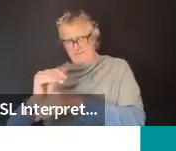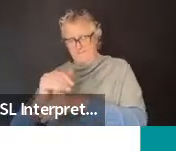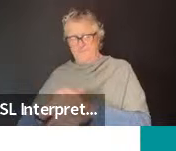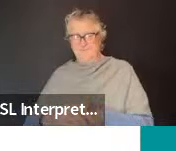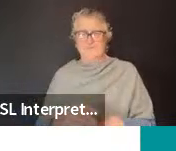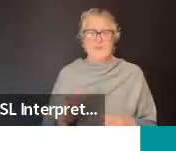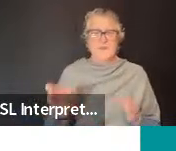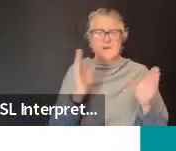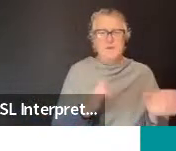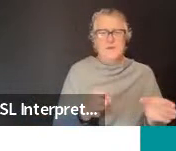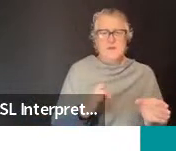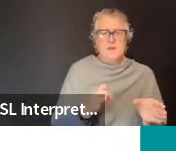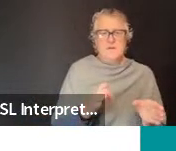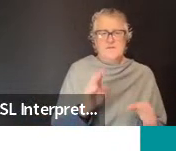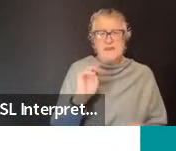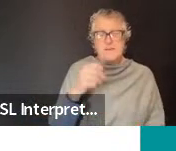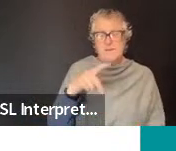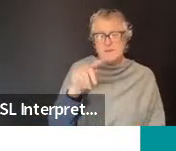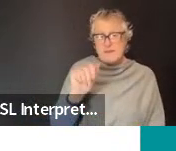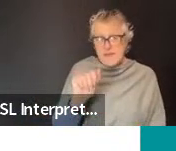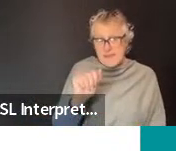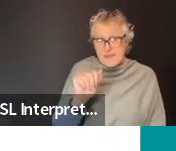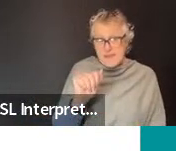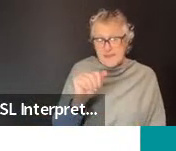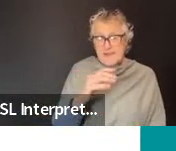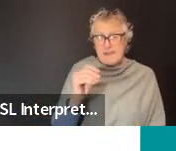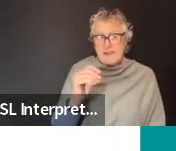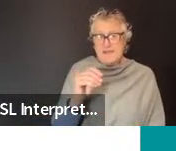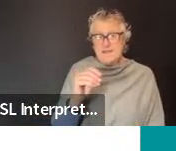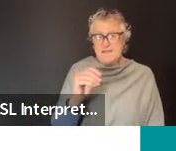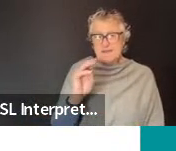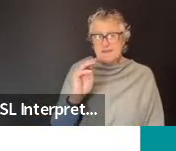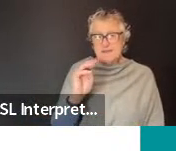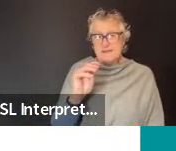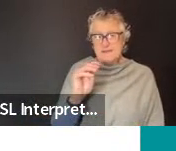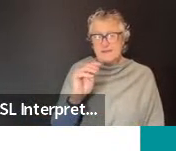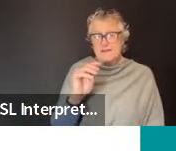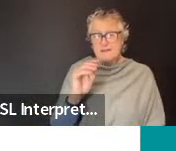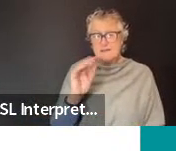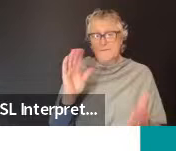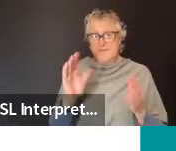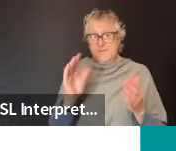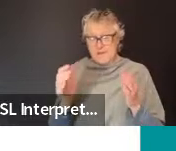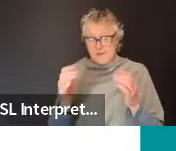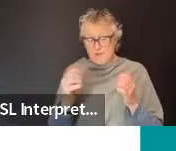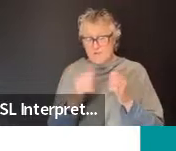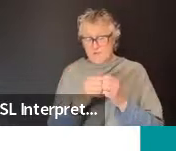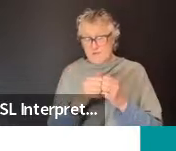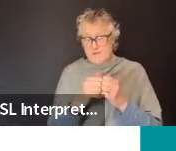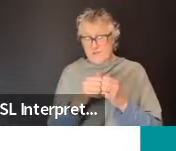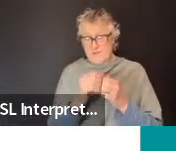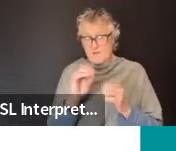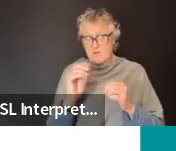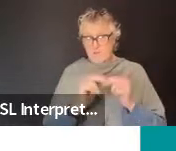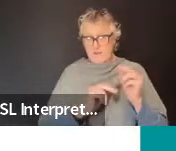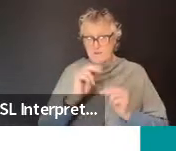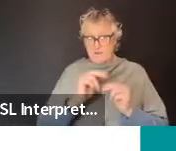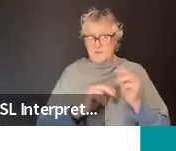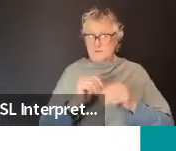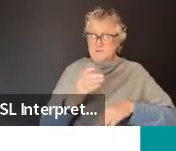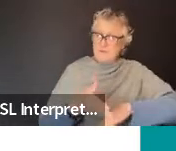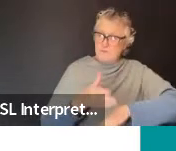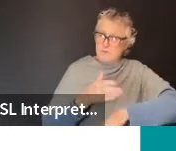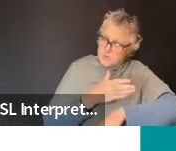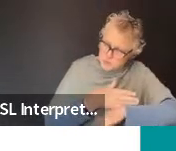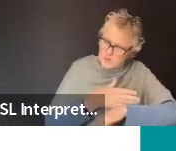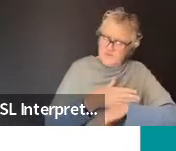bridges would improve under the modified LPA and the design option compared to the no build, improving southbound traffic flows.